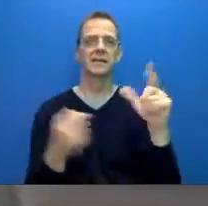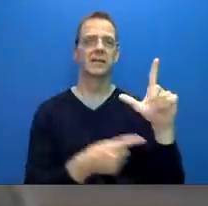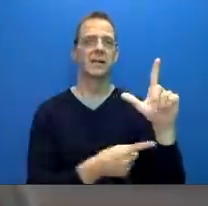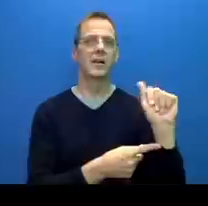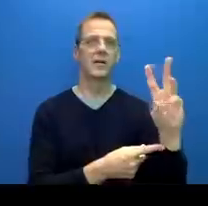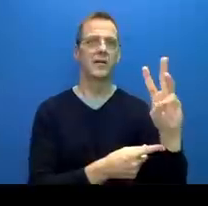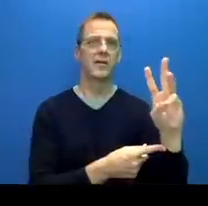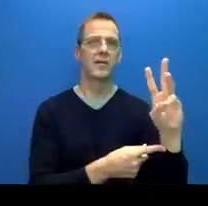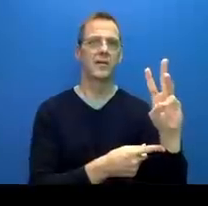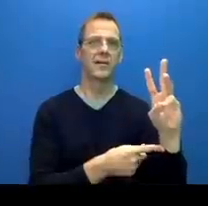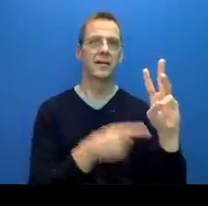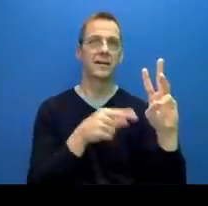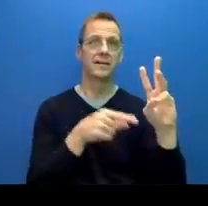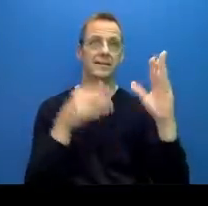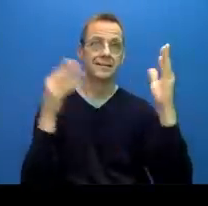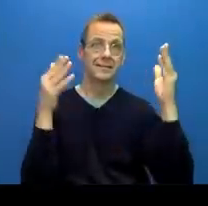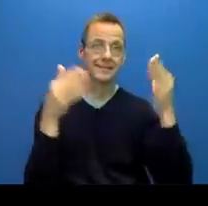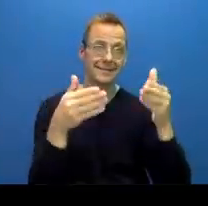and the law.